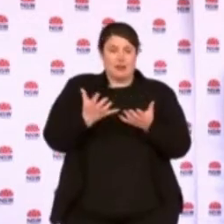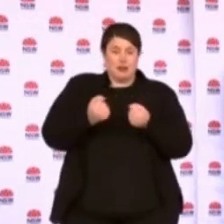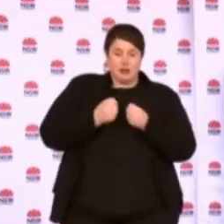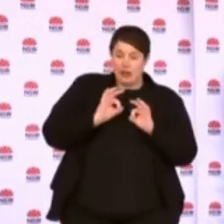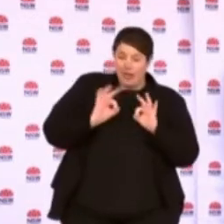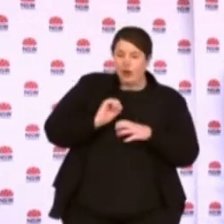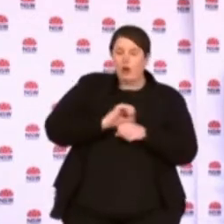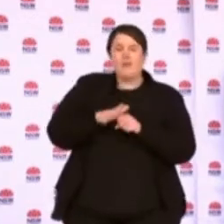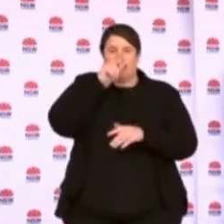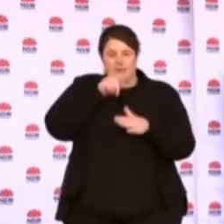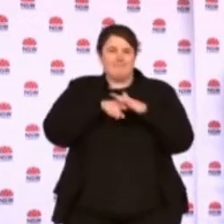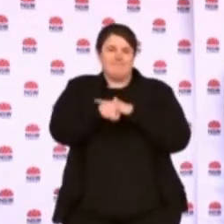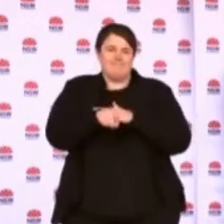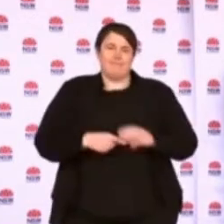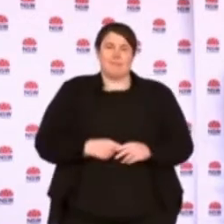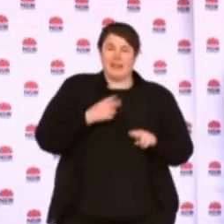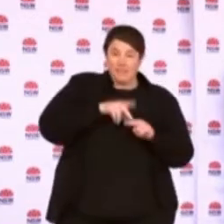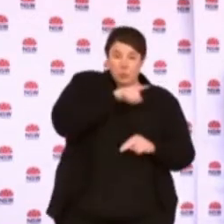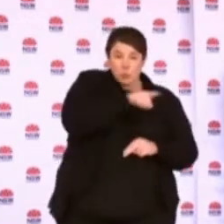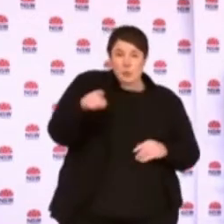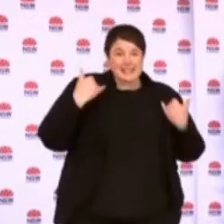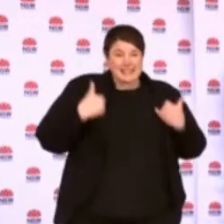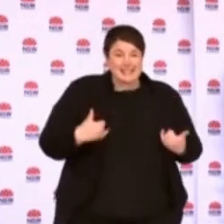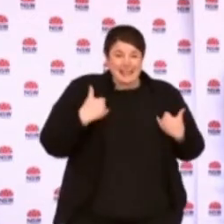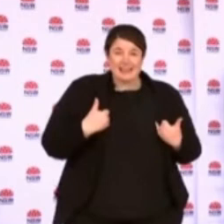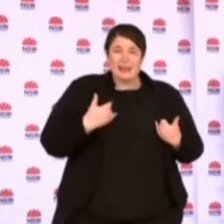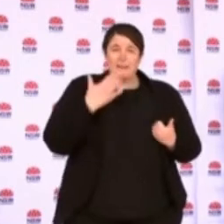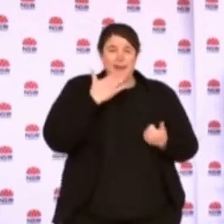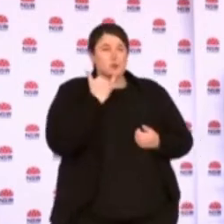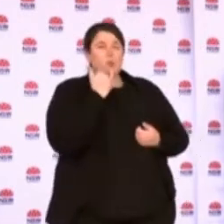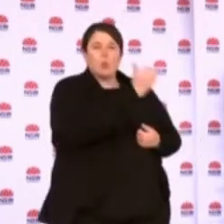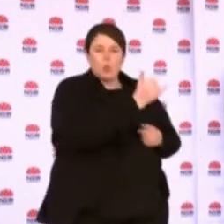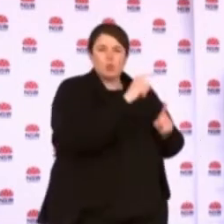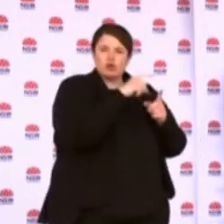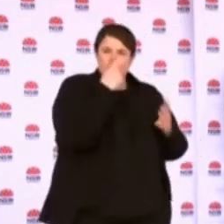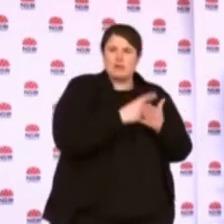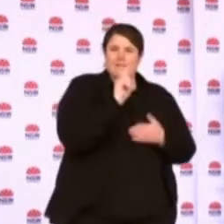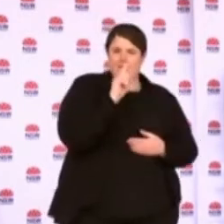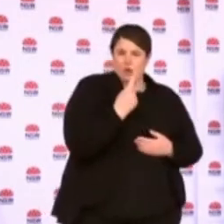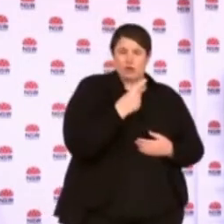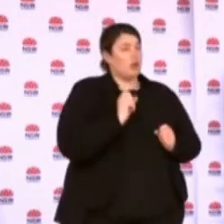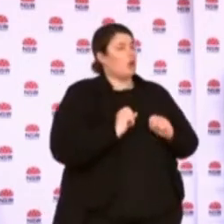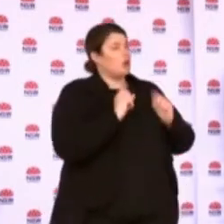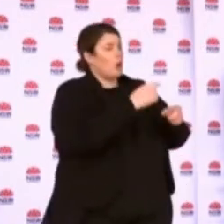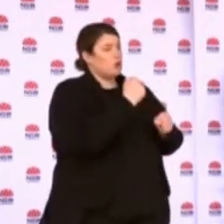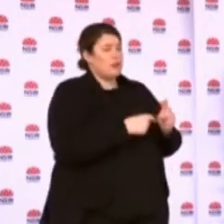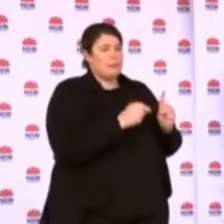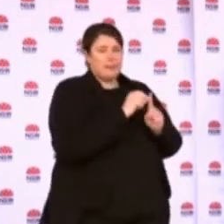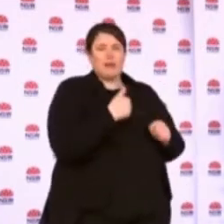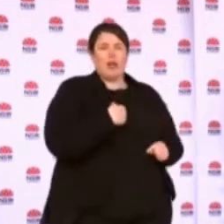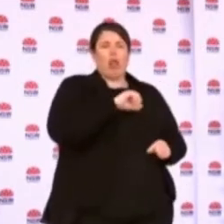test. If you're sick, please call ahead. Do not go to your general practitioner with